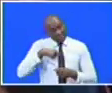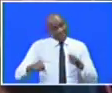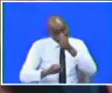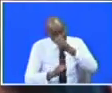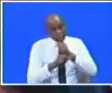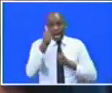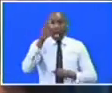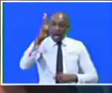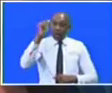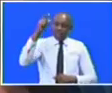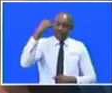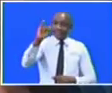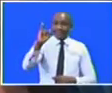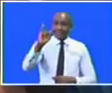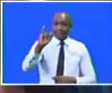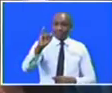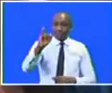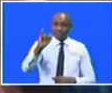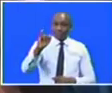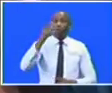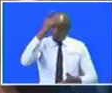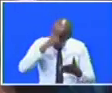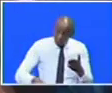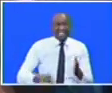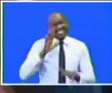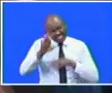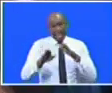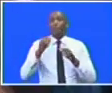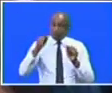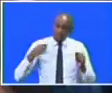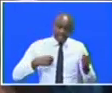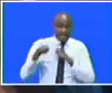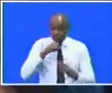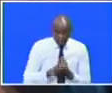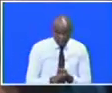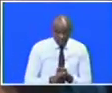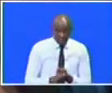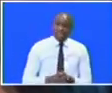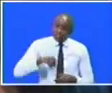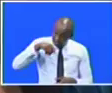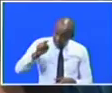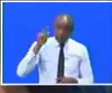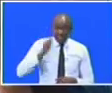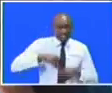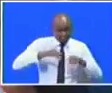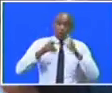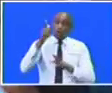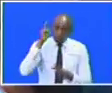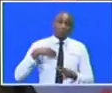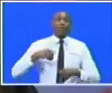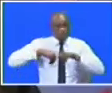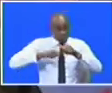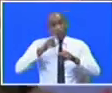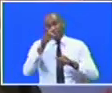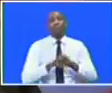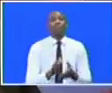Awiti that whatever step he shall take, provided that he follows the law, we shall go with him